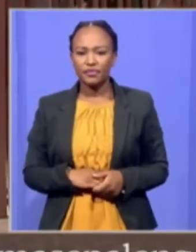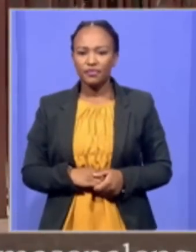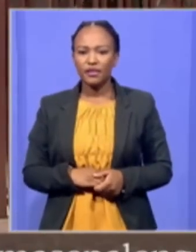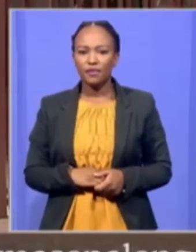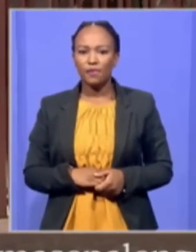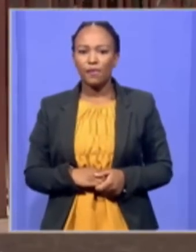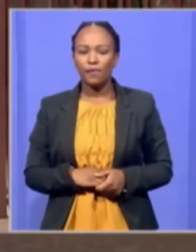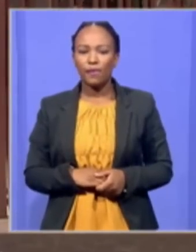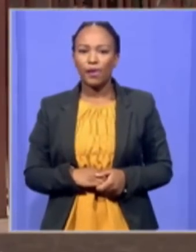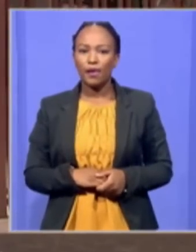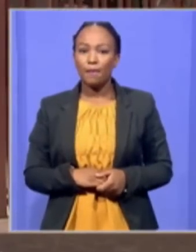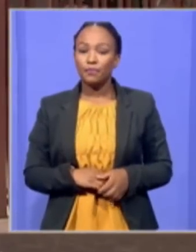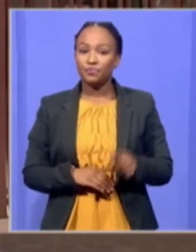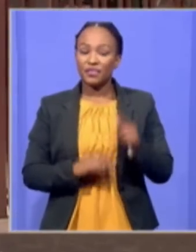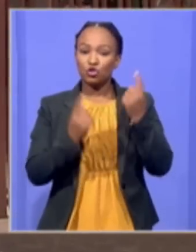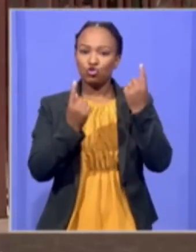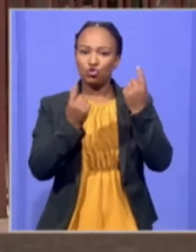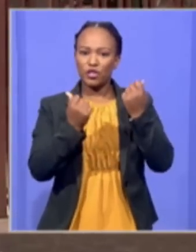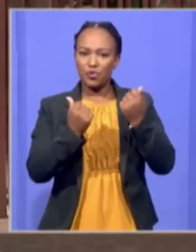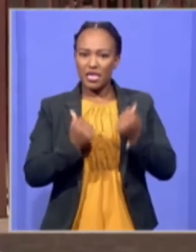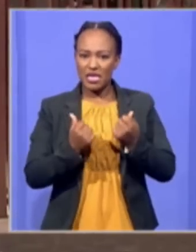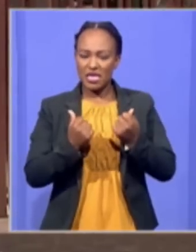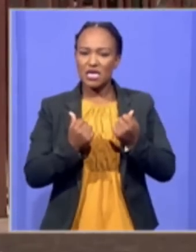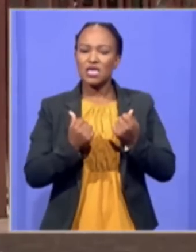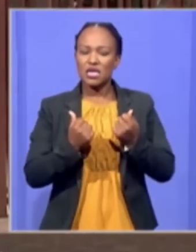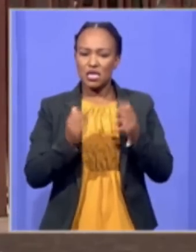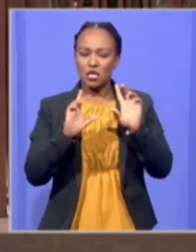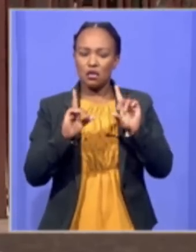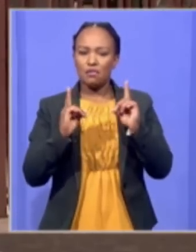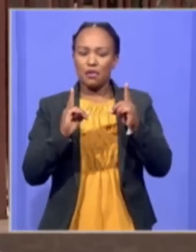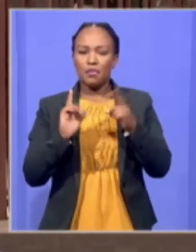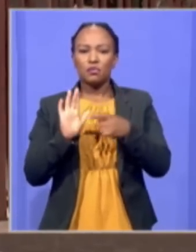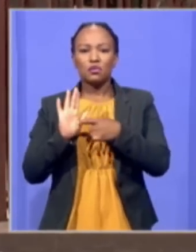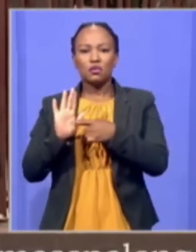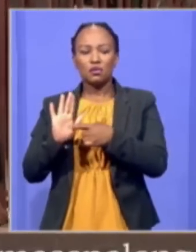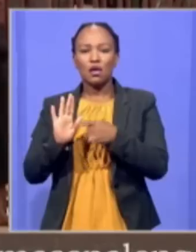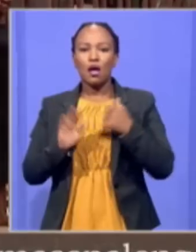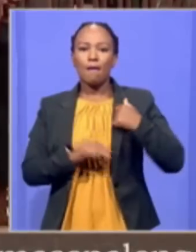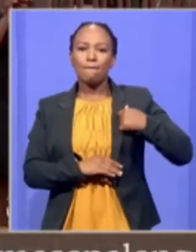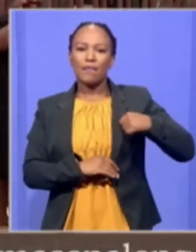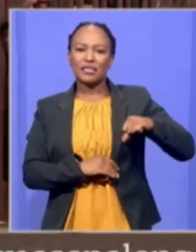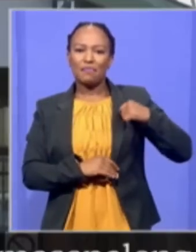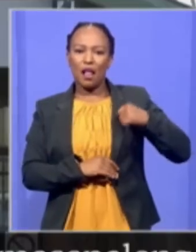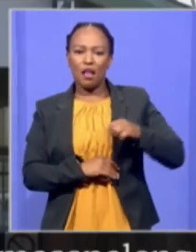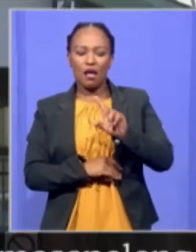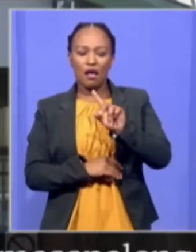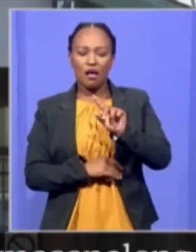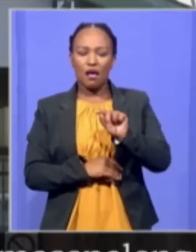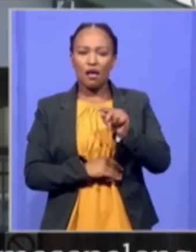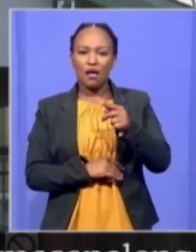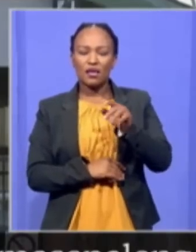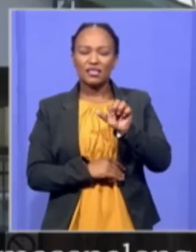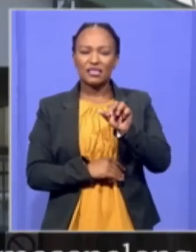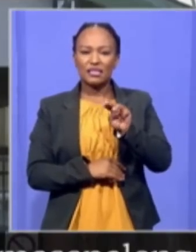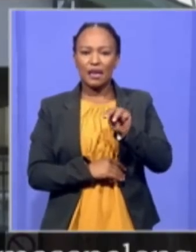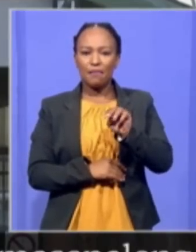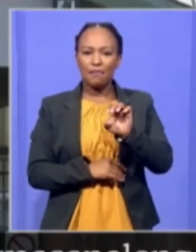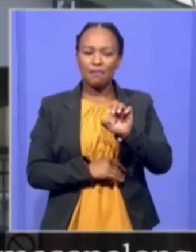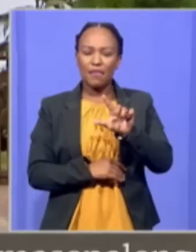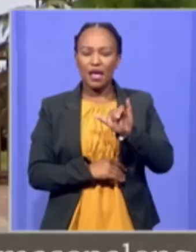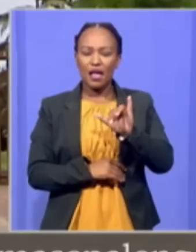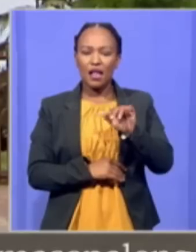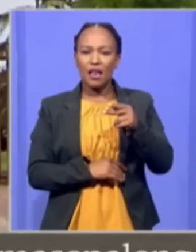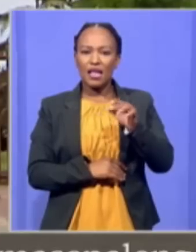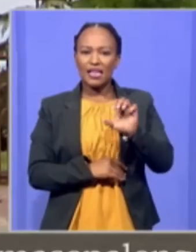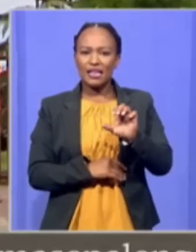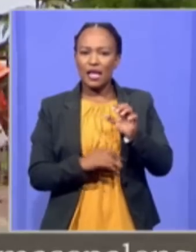Lefapha la matlotlo le bontshitse ngongoreho ka morao fumana ha masepala wa Thembelihle o tšhaetse monwana ditekanyetso tse sa lefellweng ke